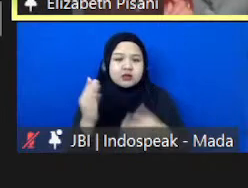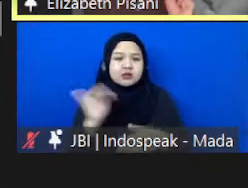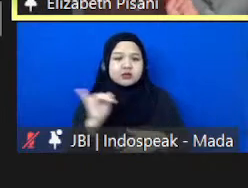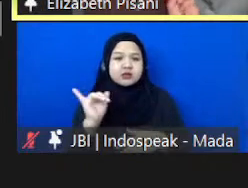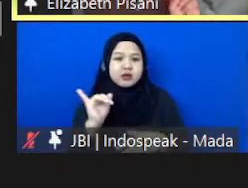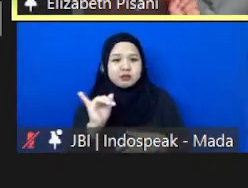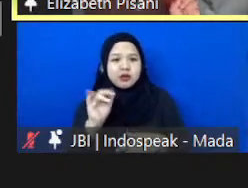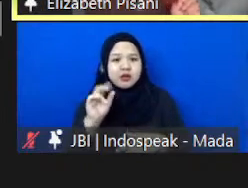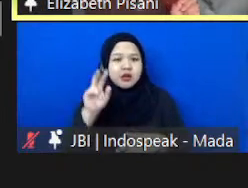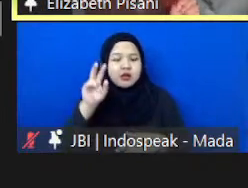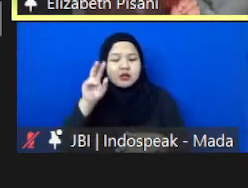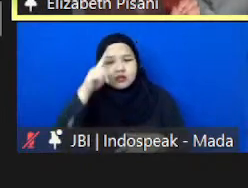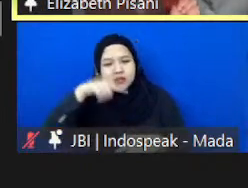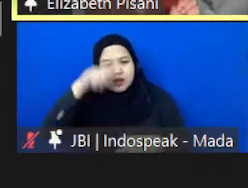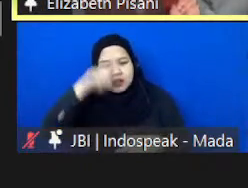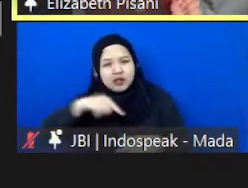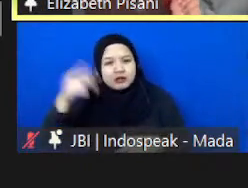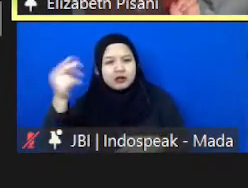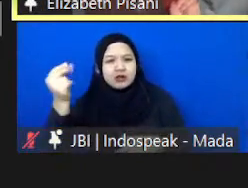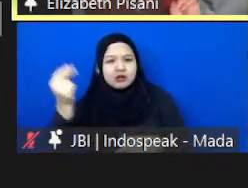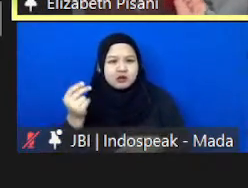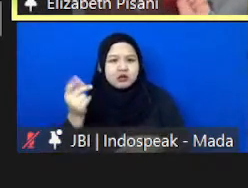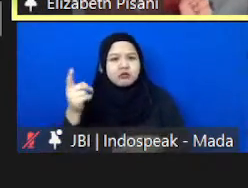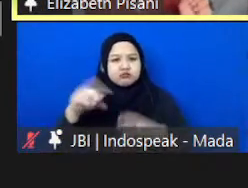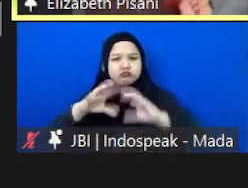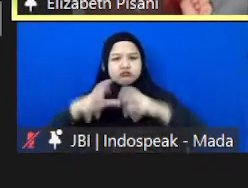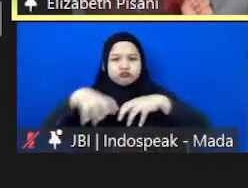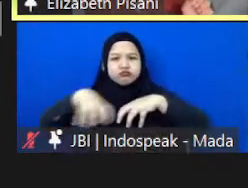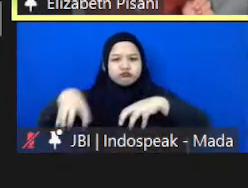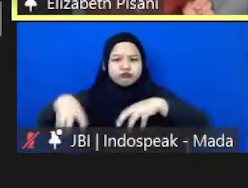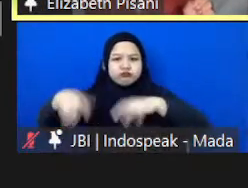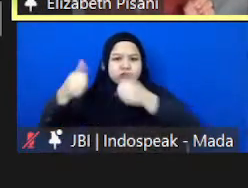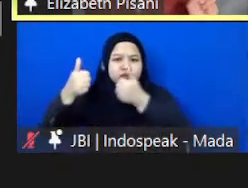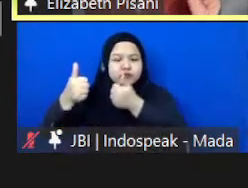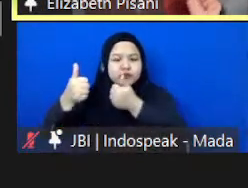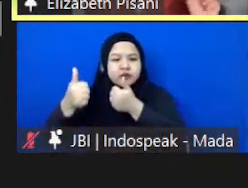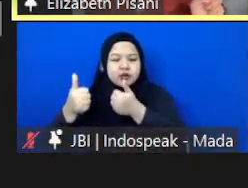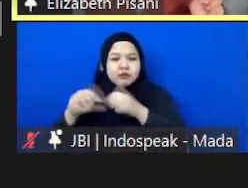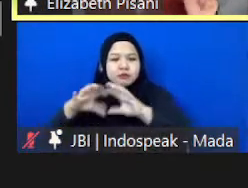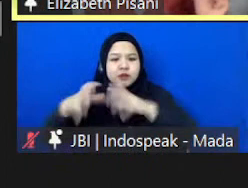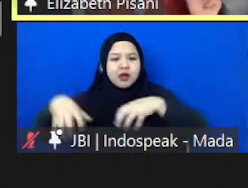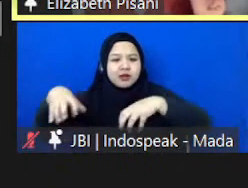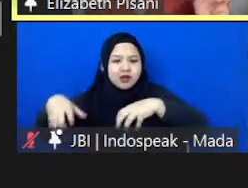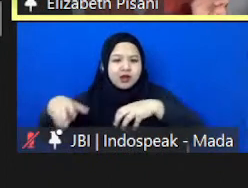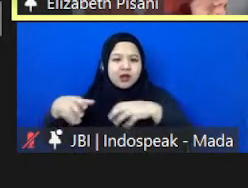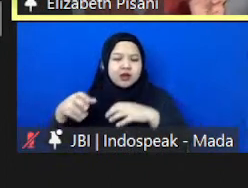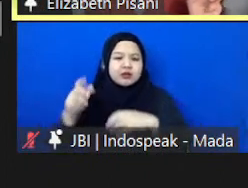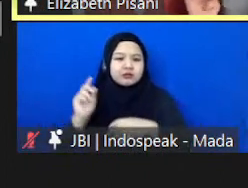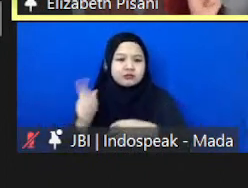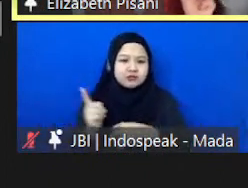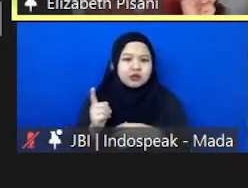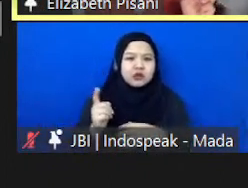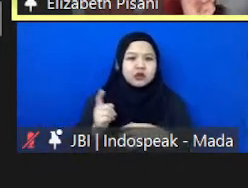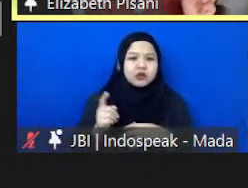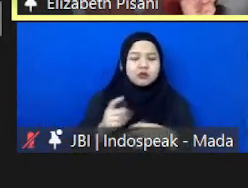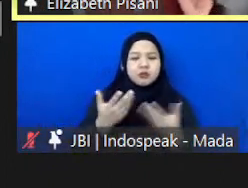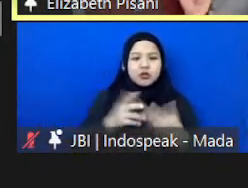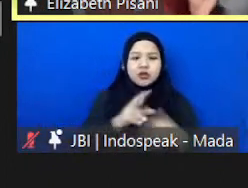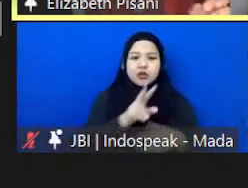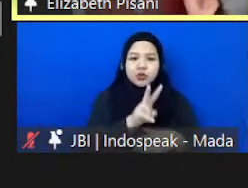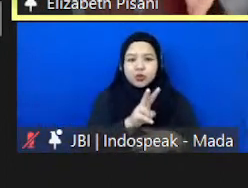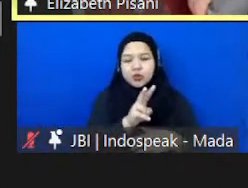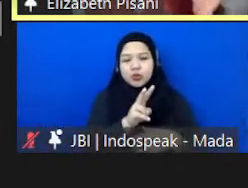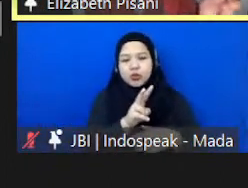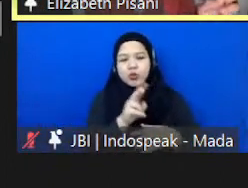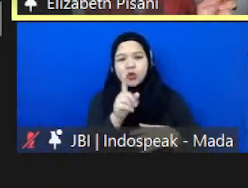And Thailand is known to be a very good procurer. So you're like, okay, and some of them are less than 3% of the Thai price. You're like,